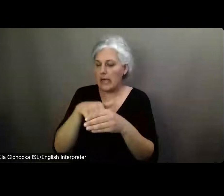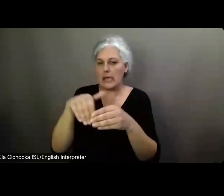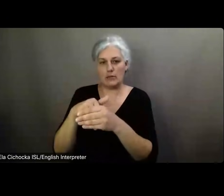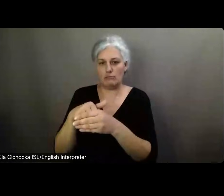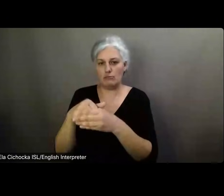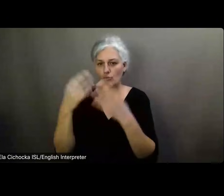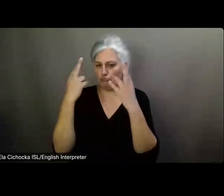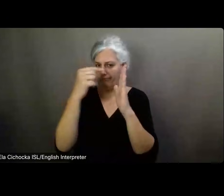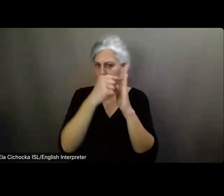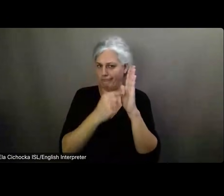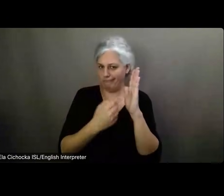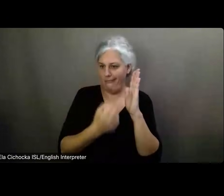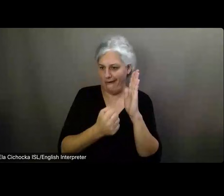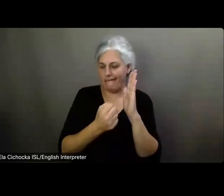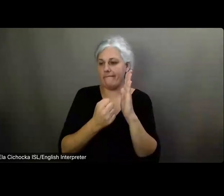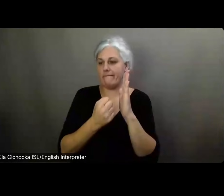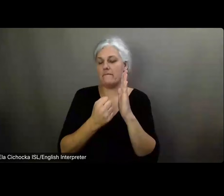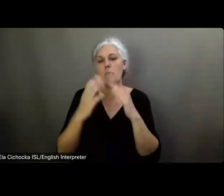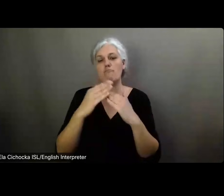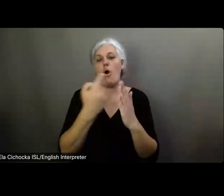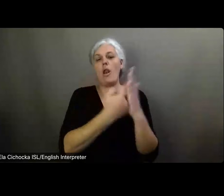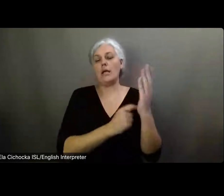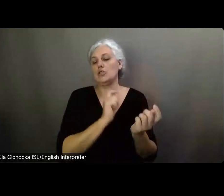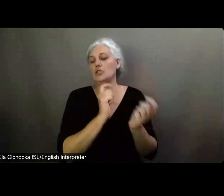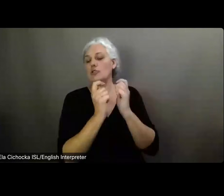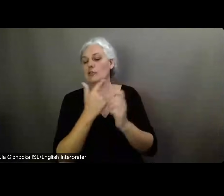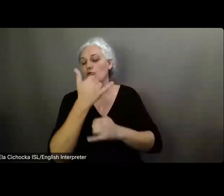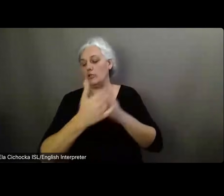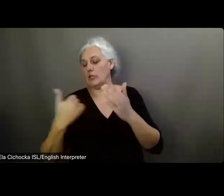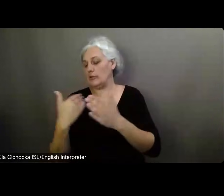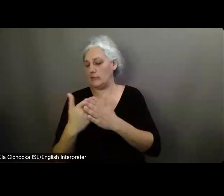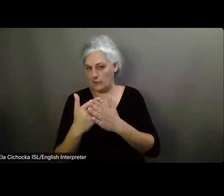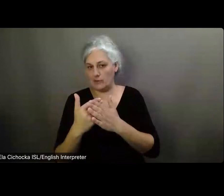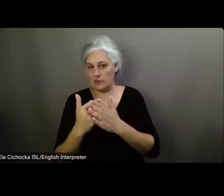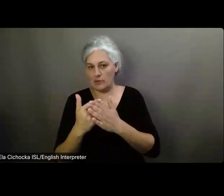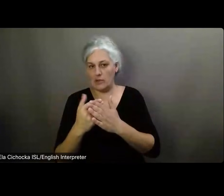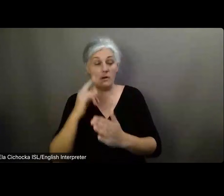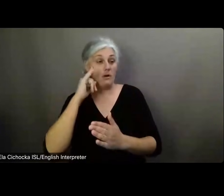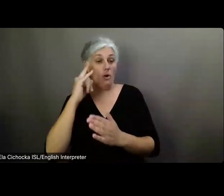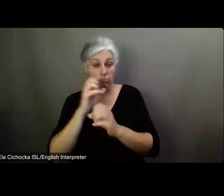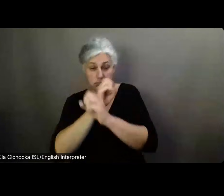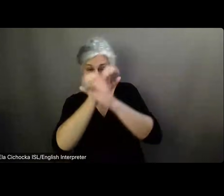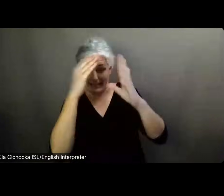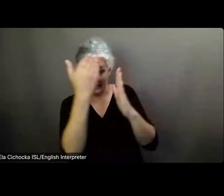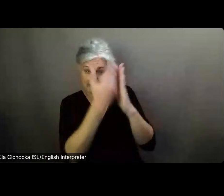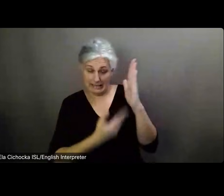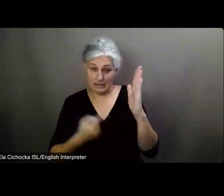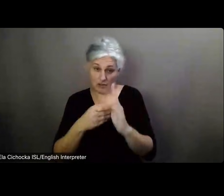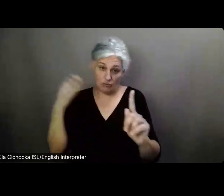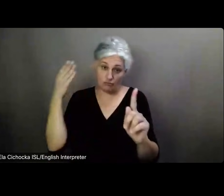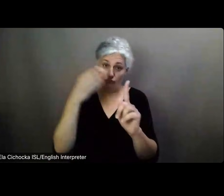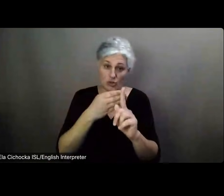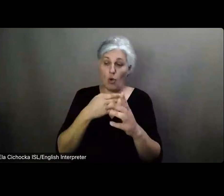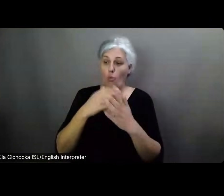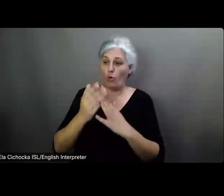It represents much legislative change over the past few years and sets out, with I hope clarity and purpose, what we owe to patients and